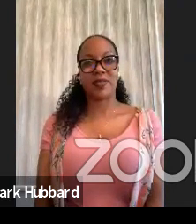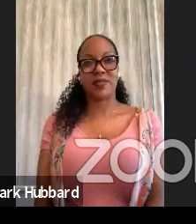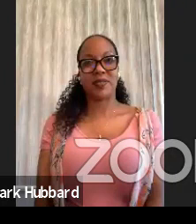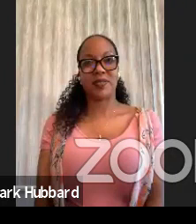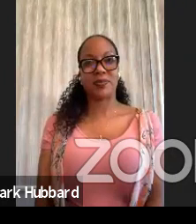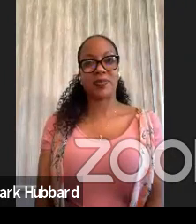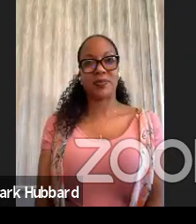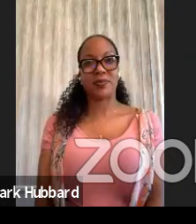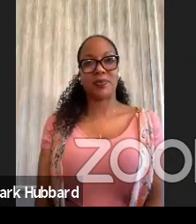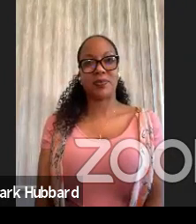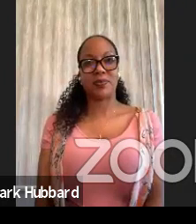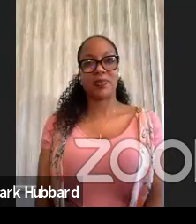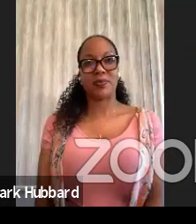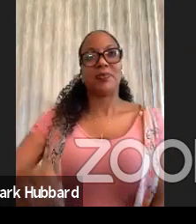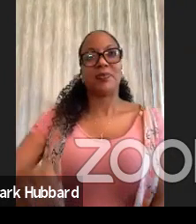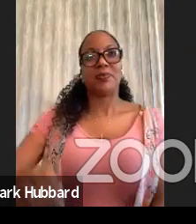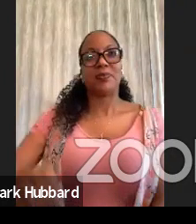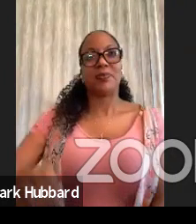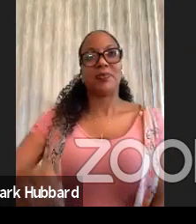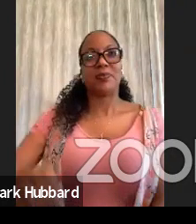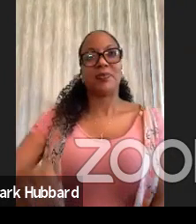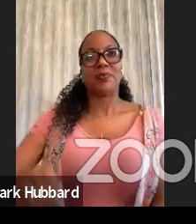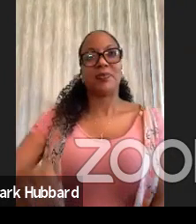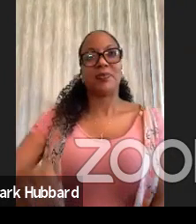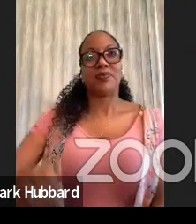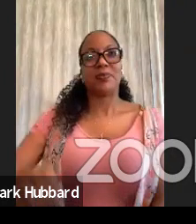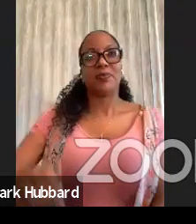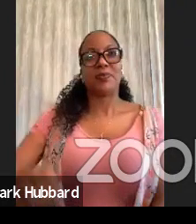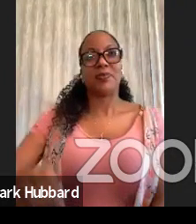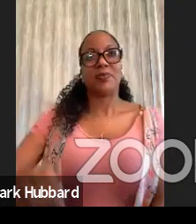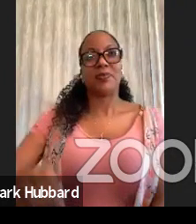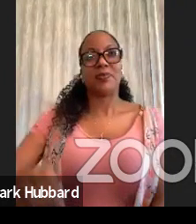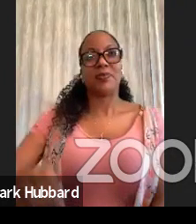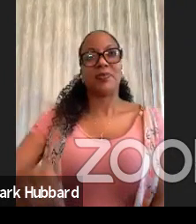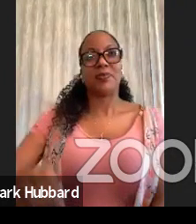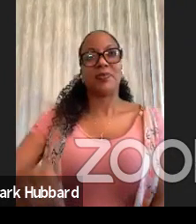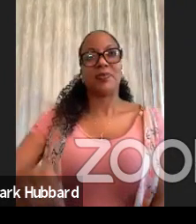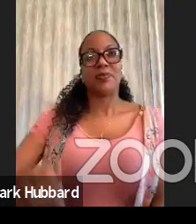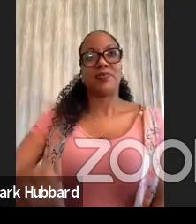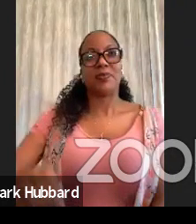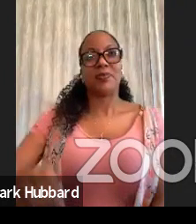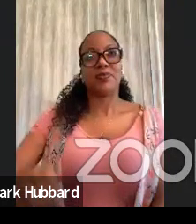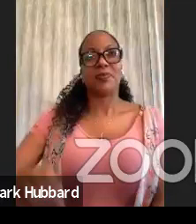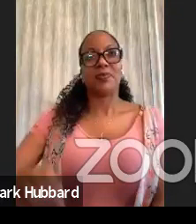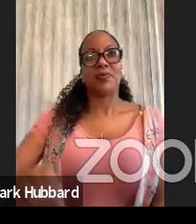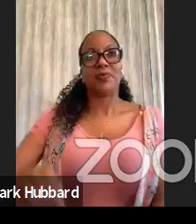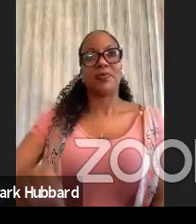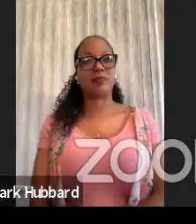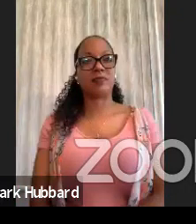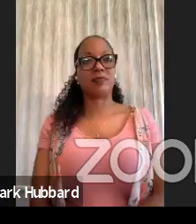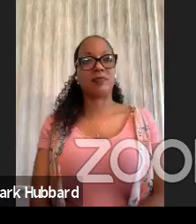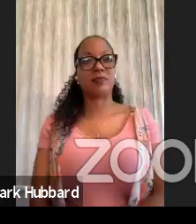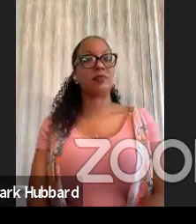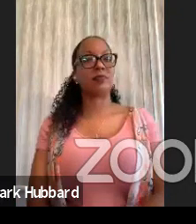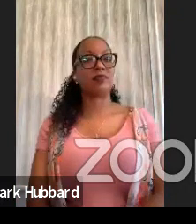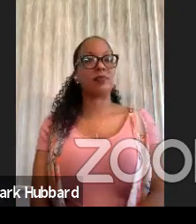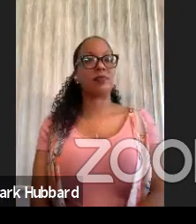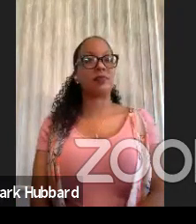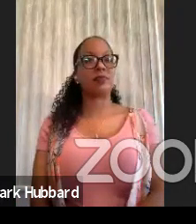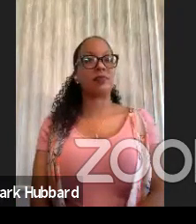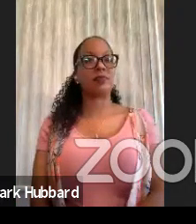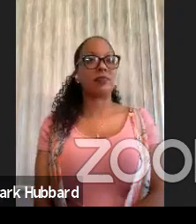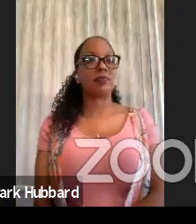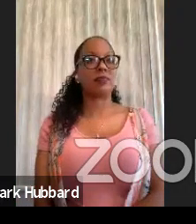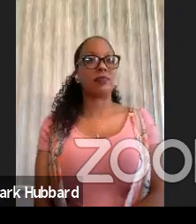mentioned as a possibility of being able to get the funding distributed from one of the city